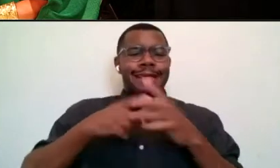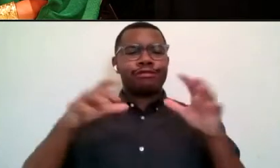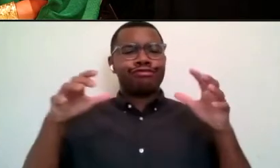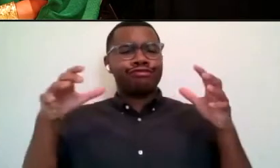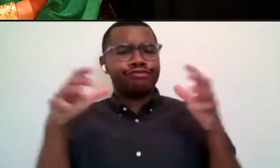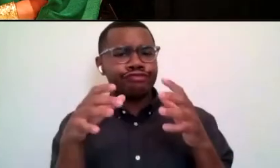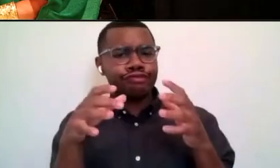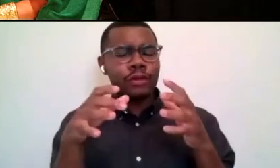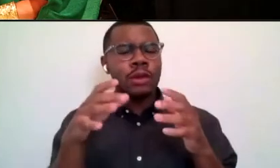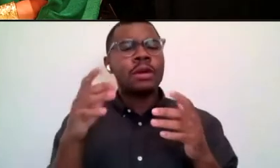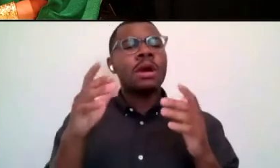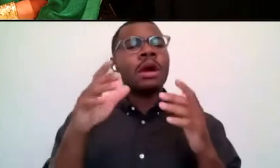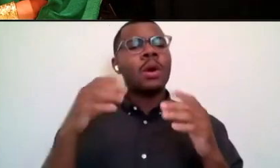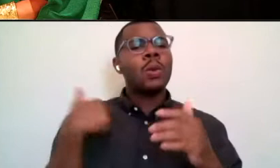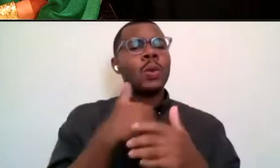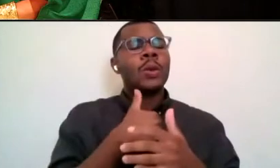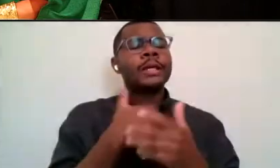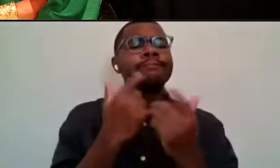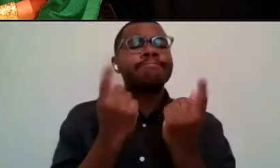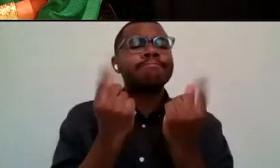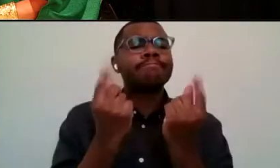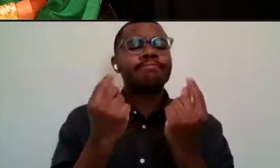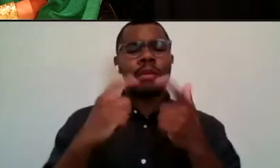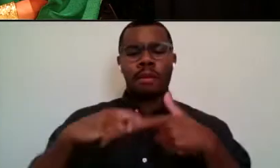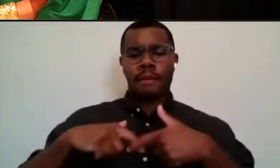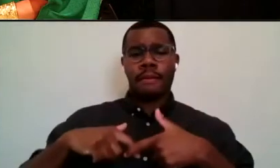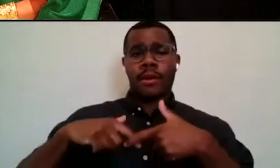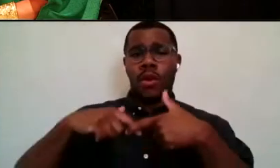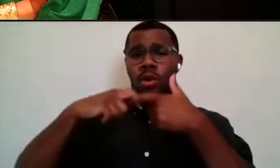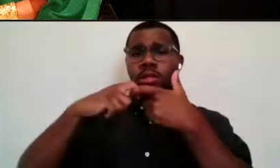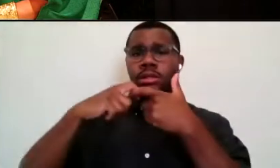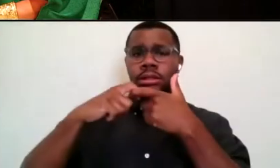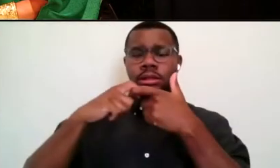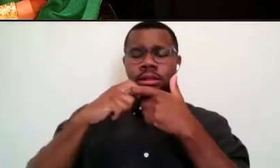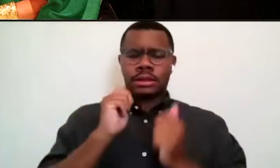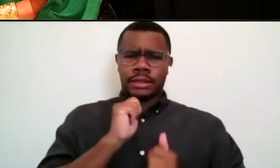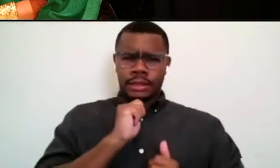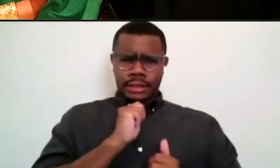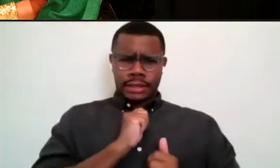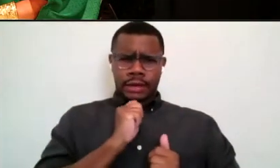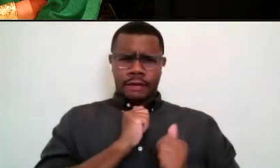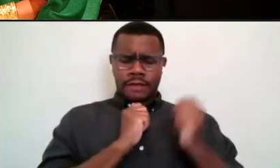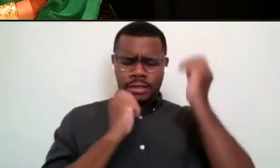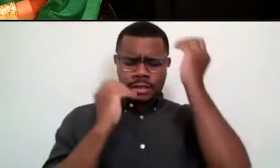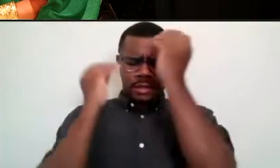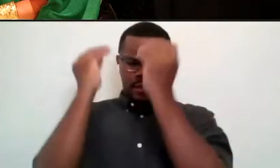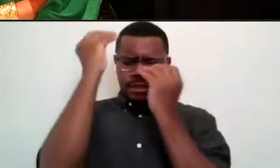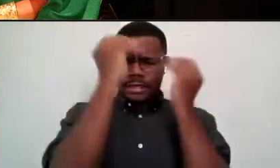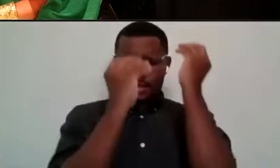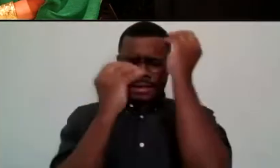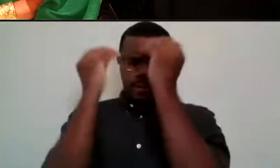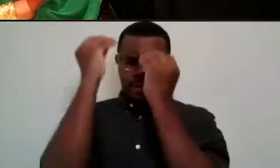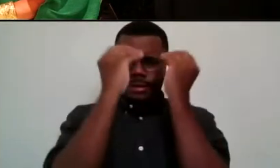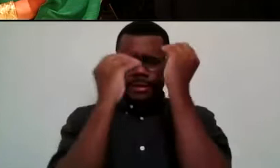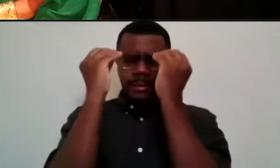just take a little minute to pause for ourselves and maybe think internally a little about just